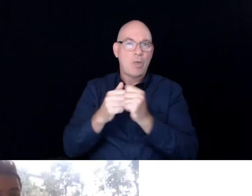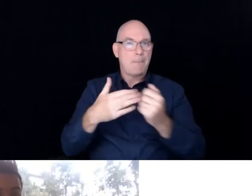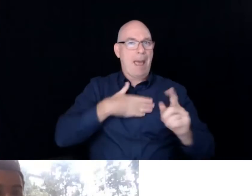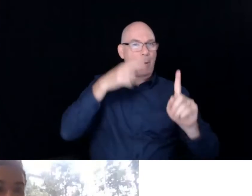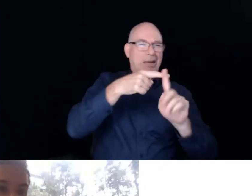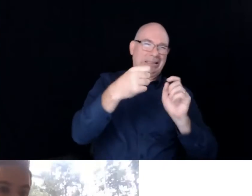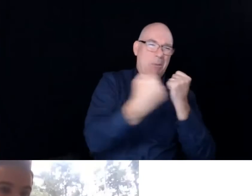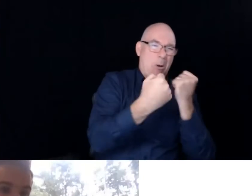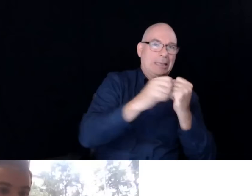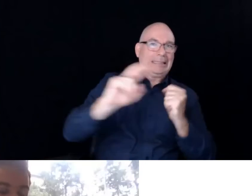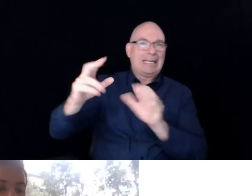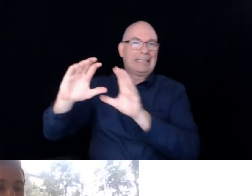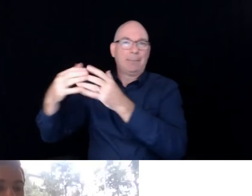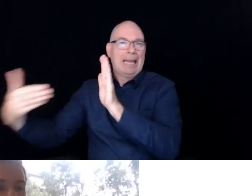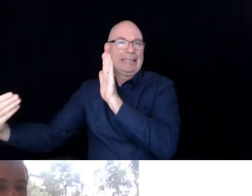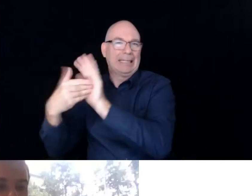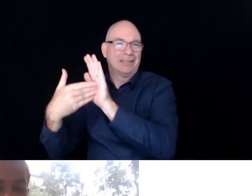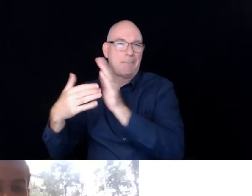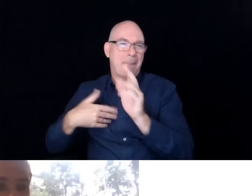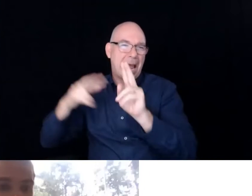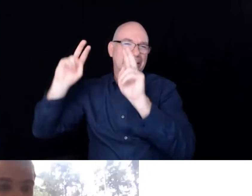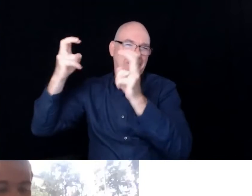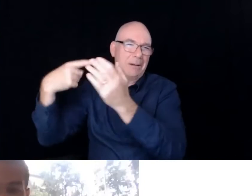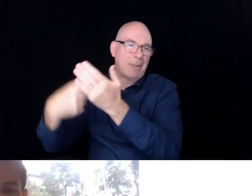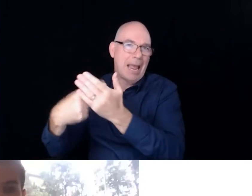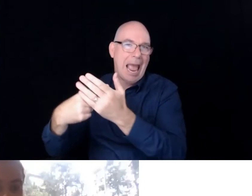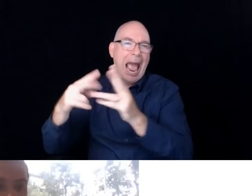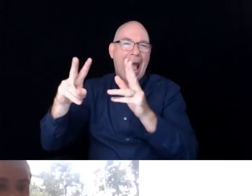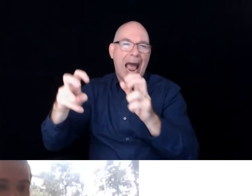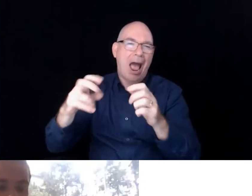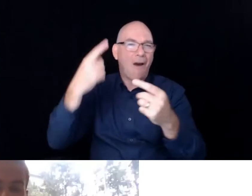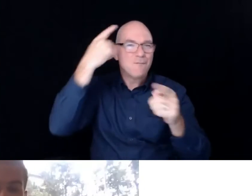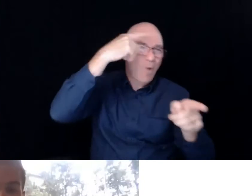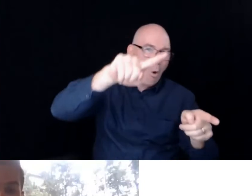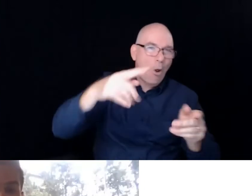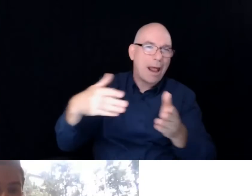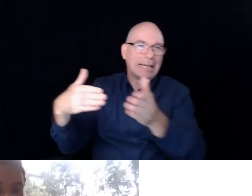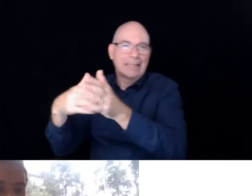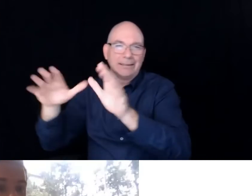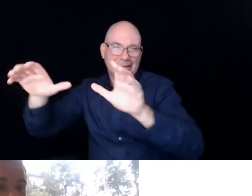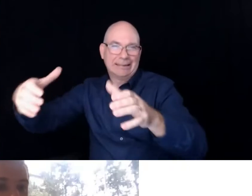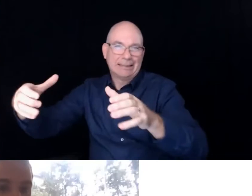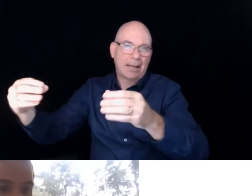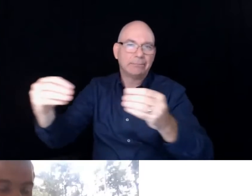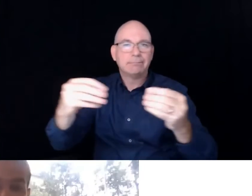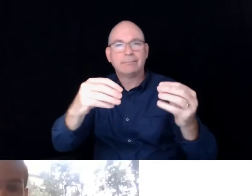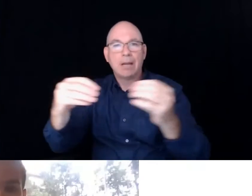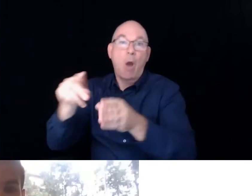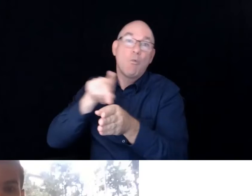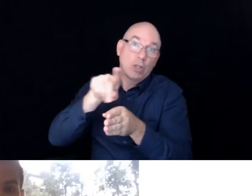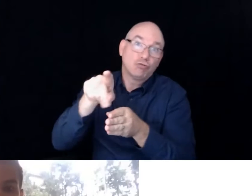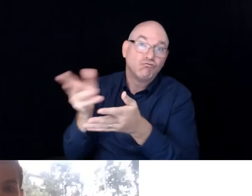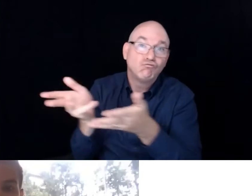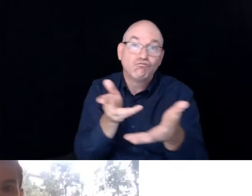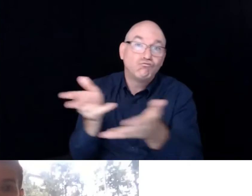the second team is against this topic. So we have this dialogue in a professional way, in a way that we accept each other